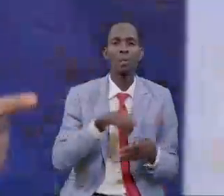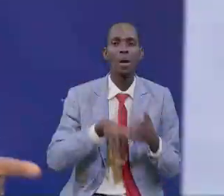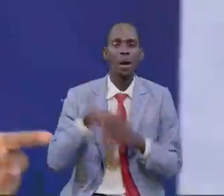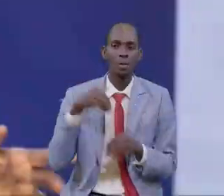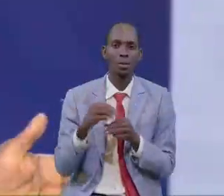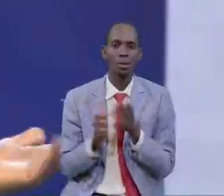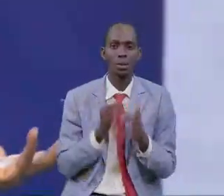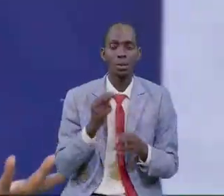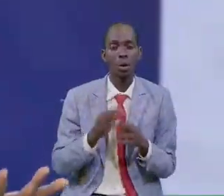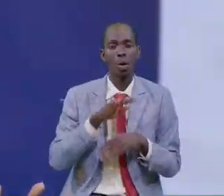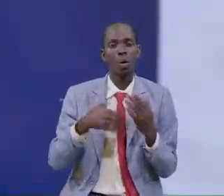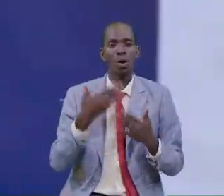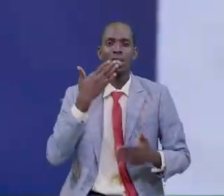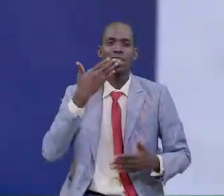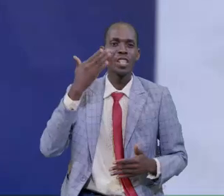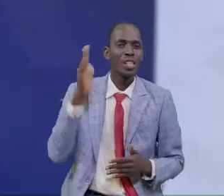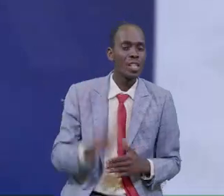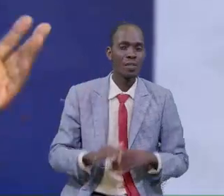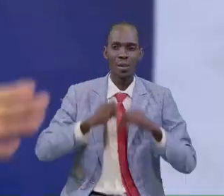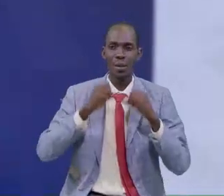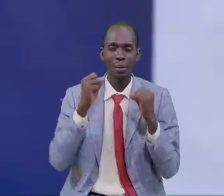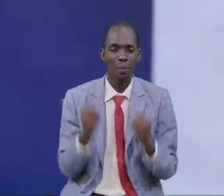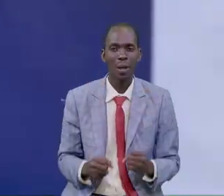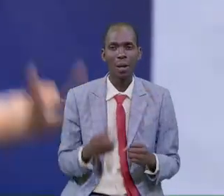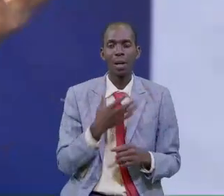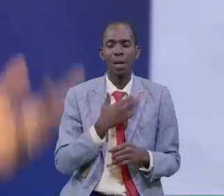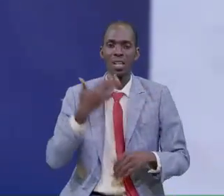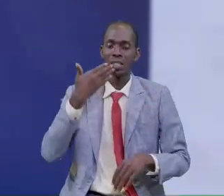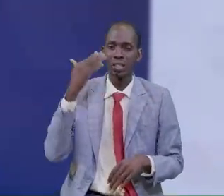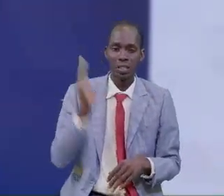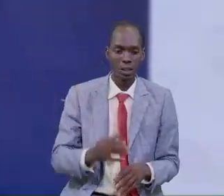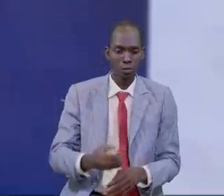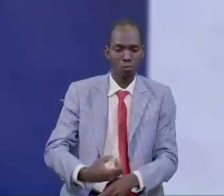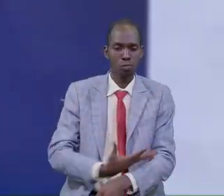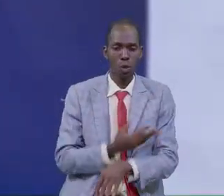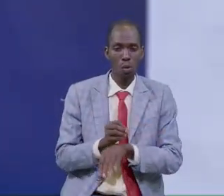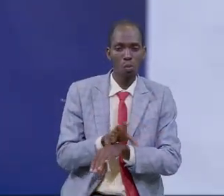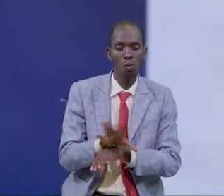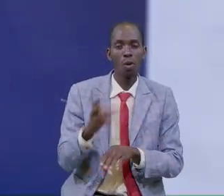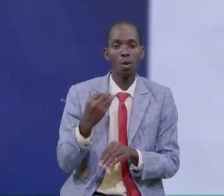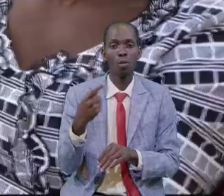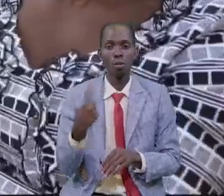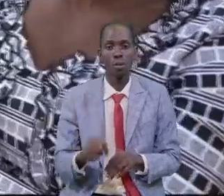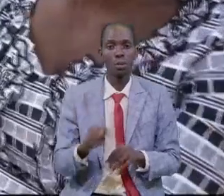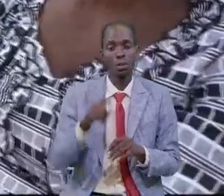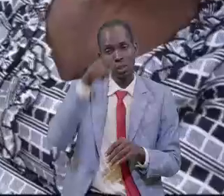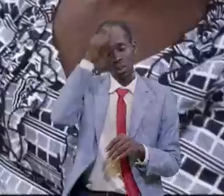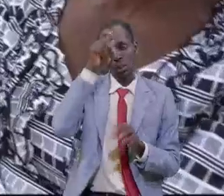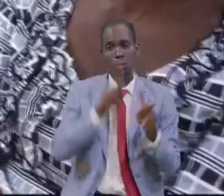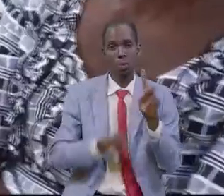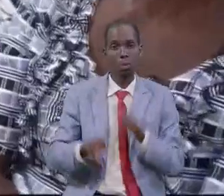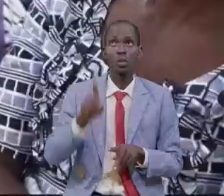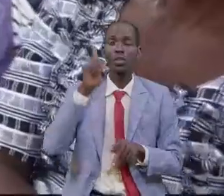evil influence of the gods, of the idols of Egypt, He brings you out tonight.